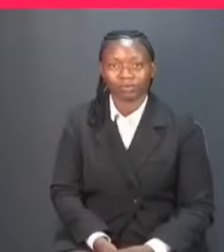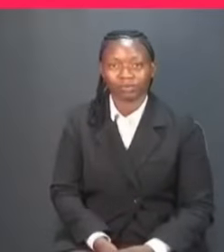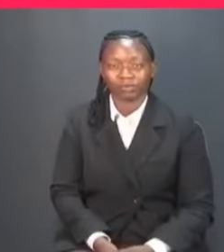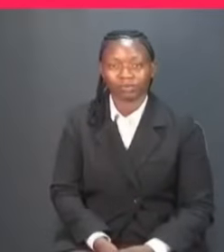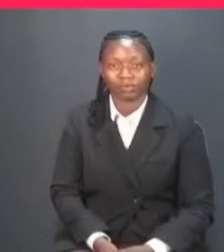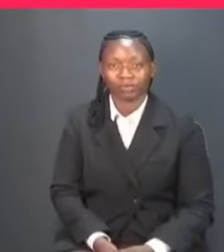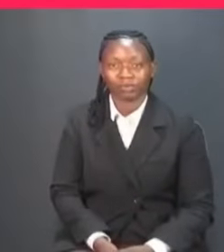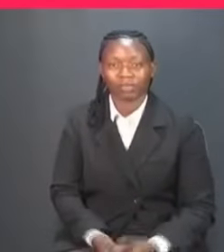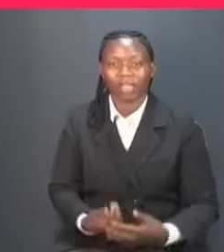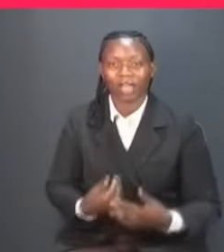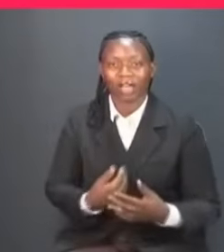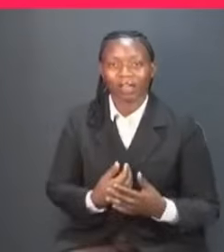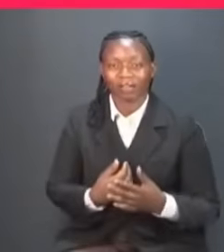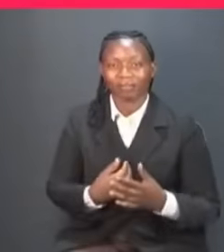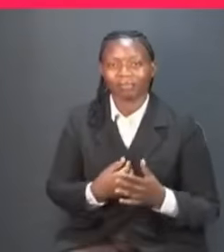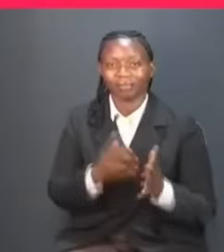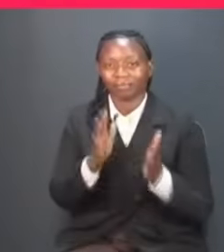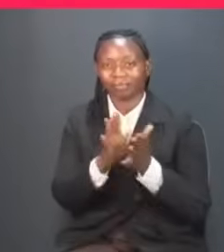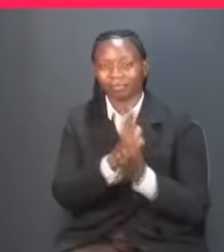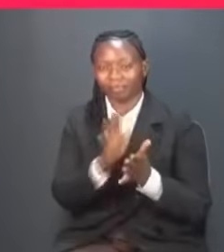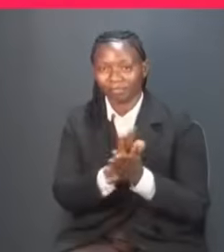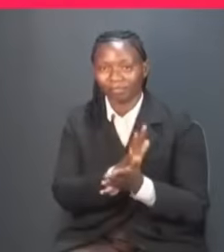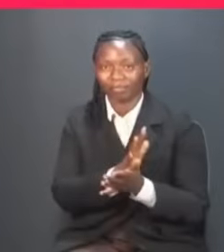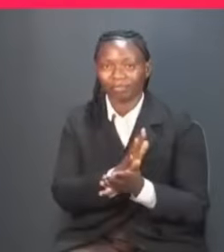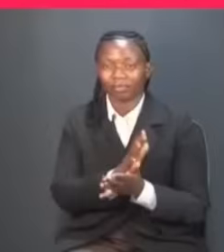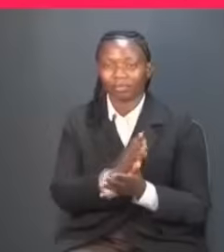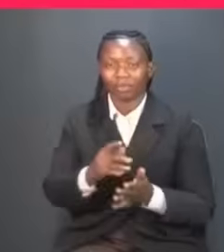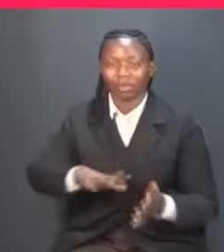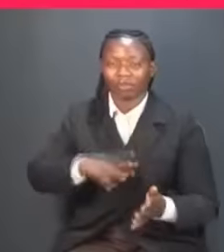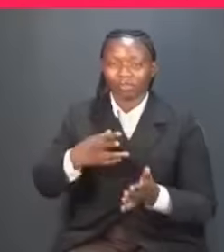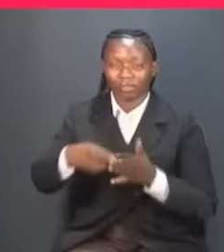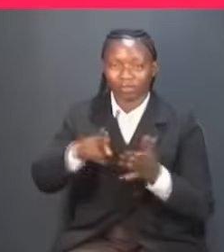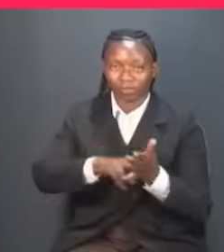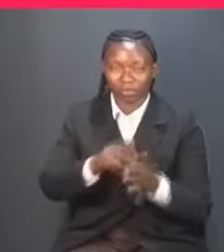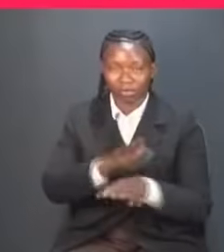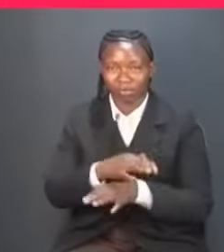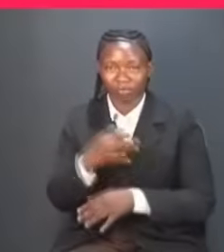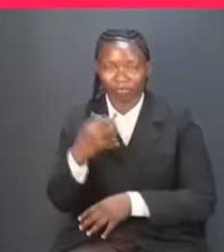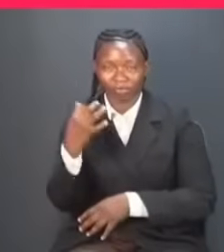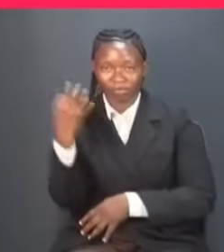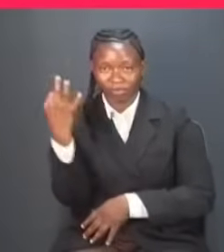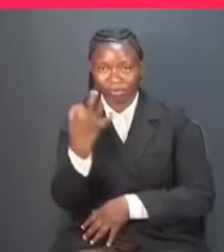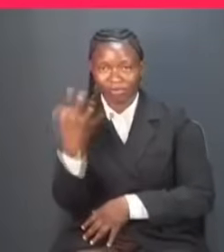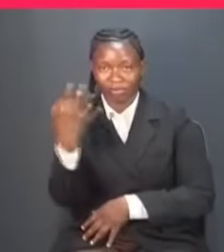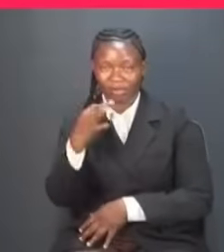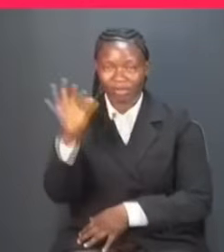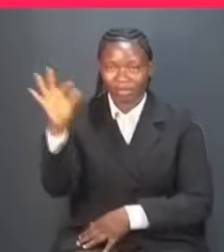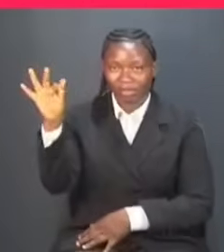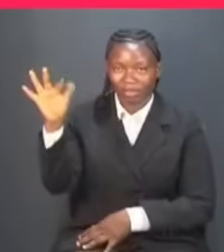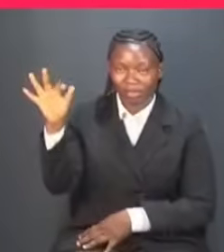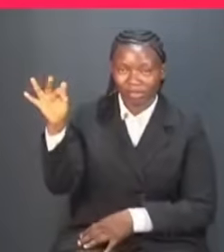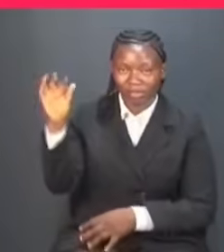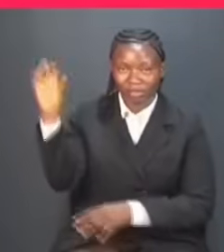I have a copy of the official report of Friday, 19th December